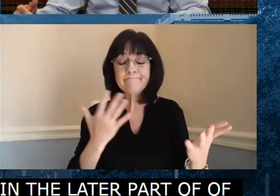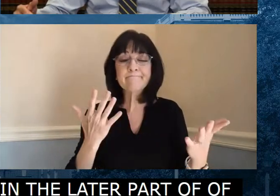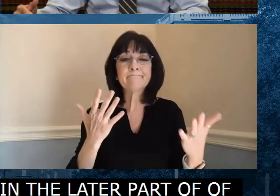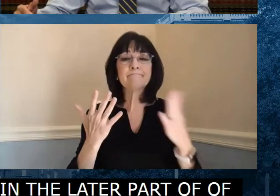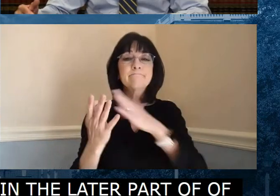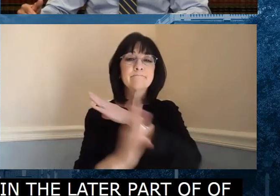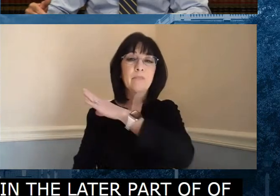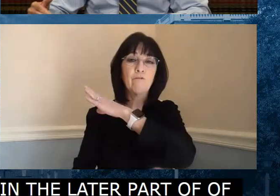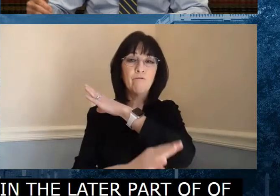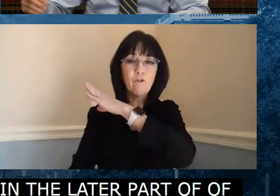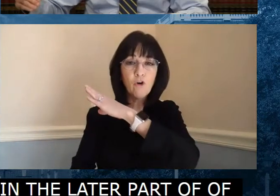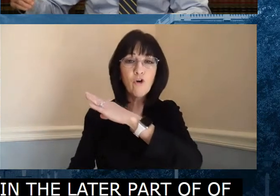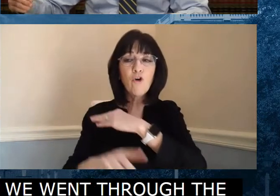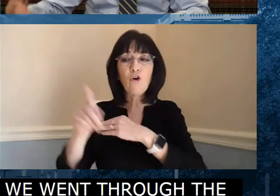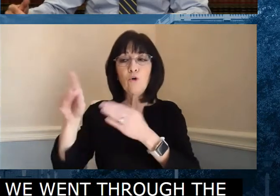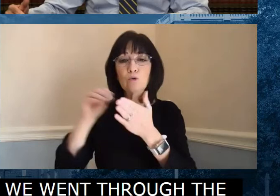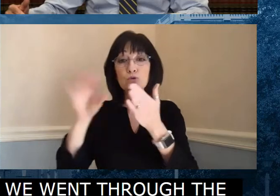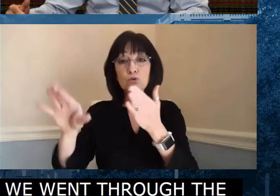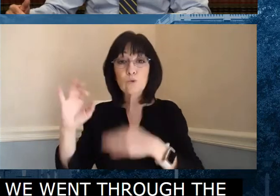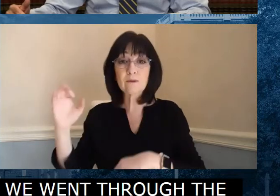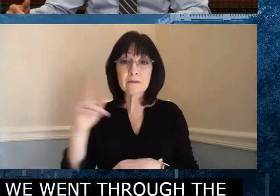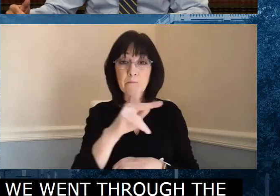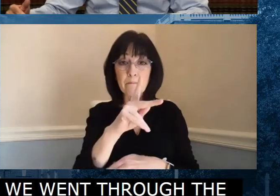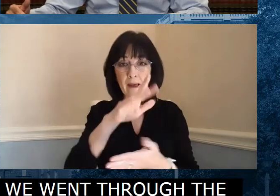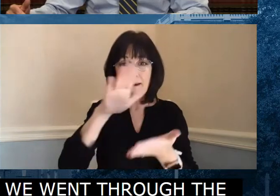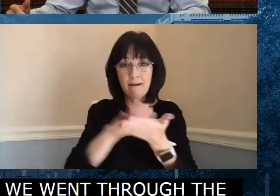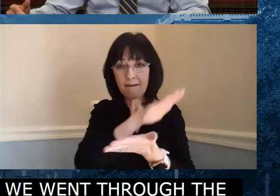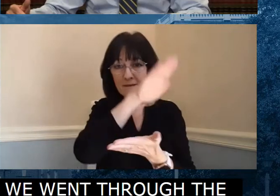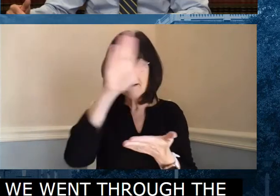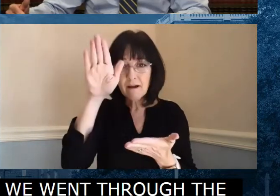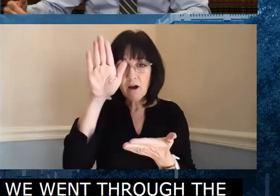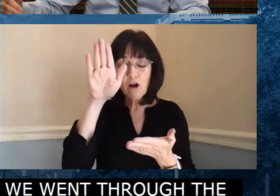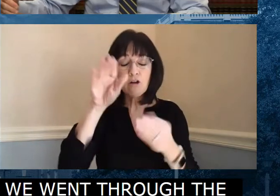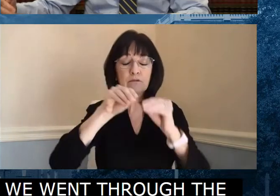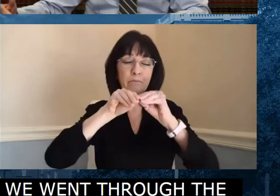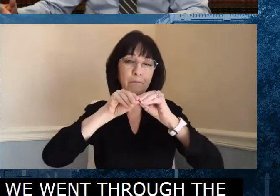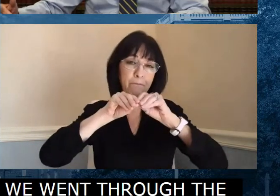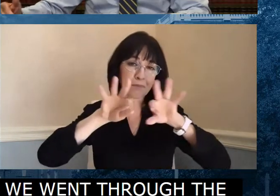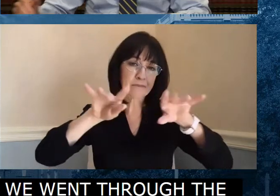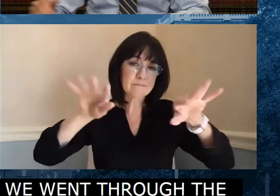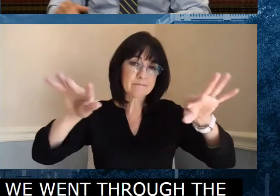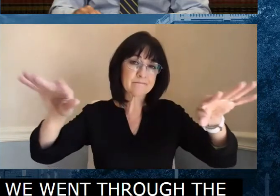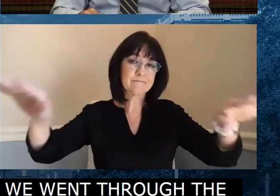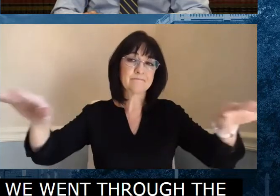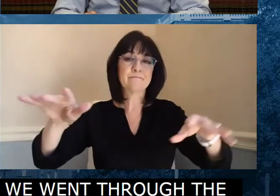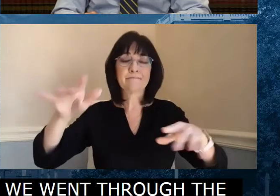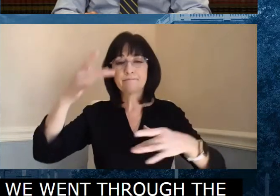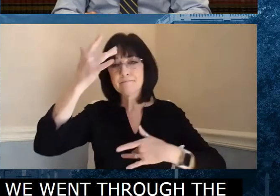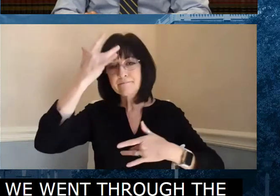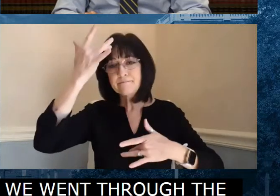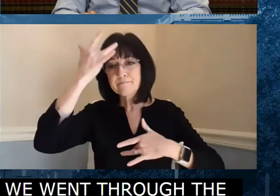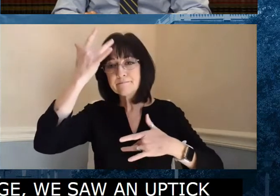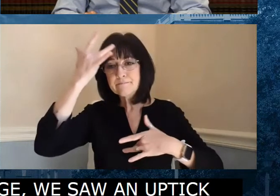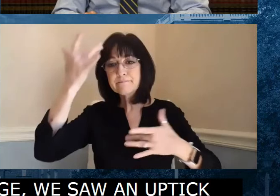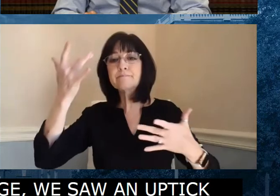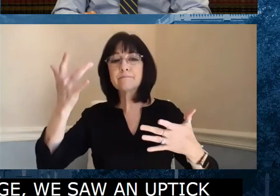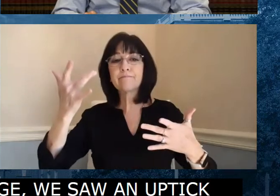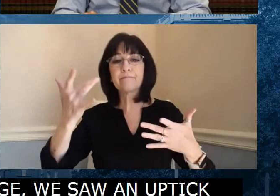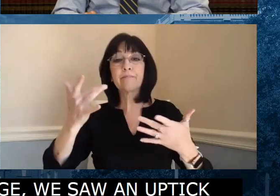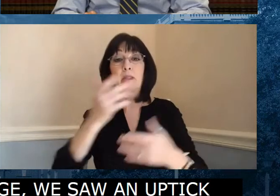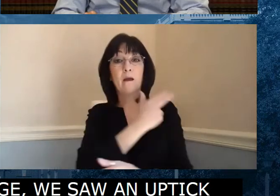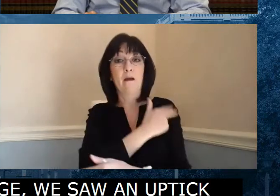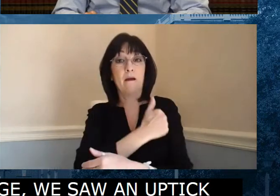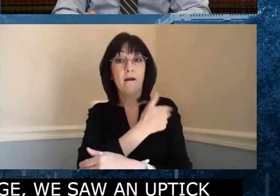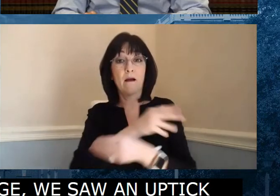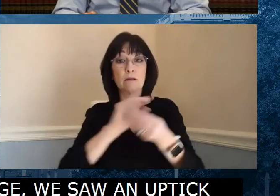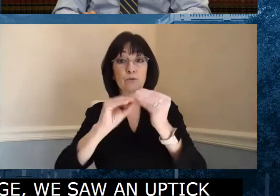uptick in positive cases, and that resulted in hospitalizations. So we hit November